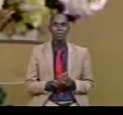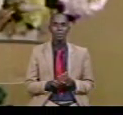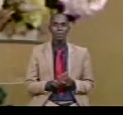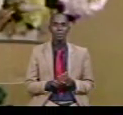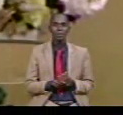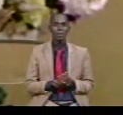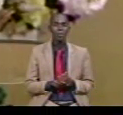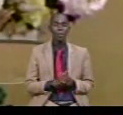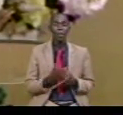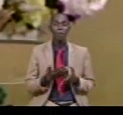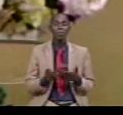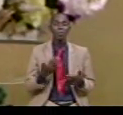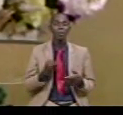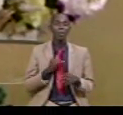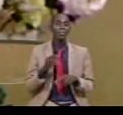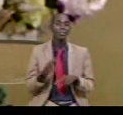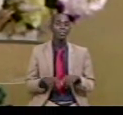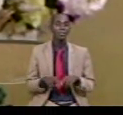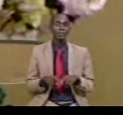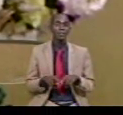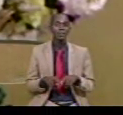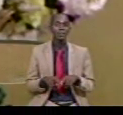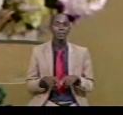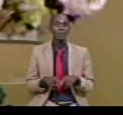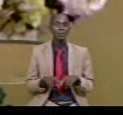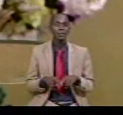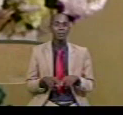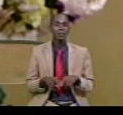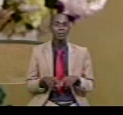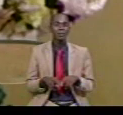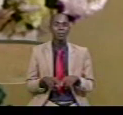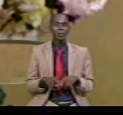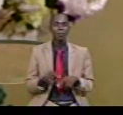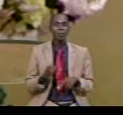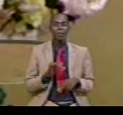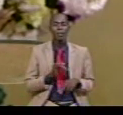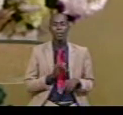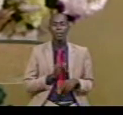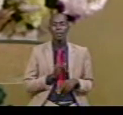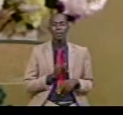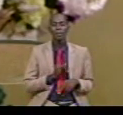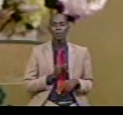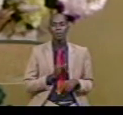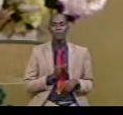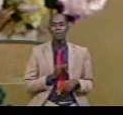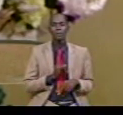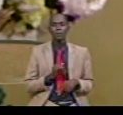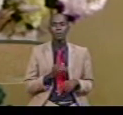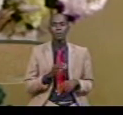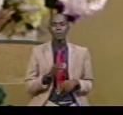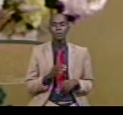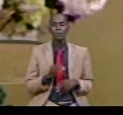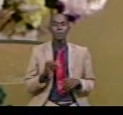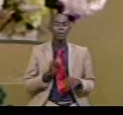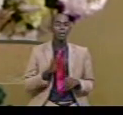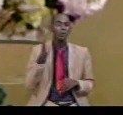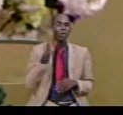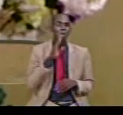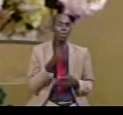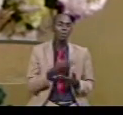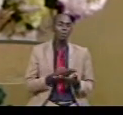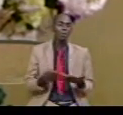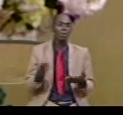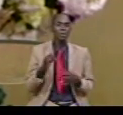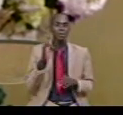Before I sit down, I think I'll be failing in my duty if I do not